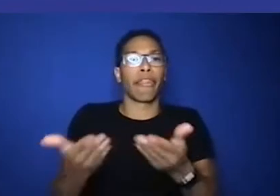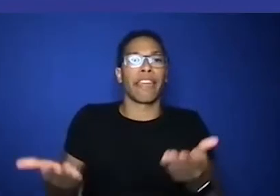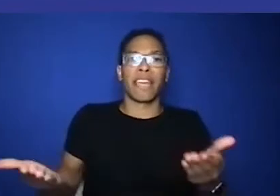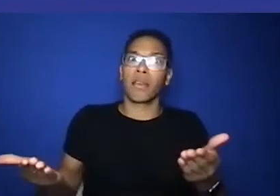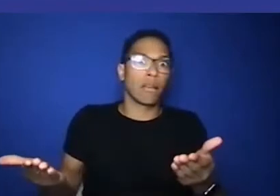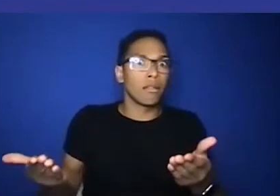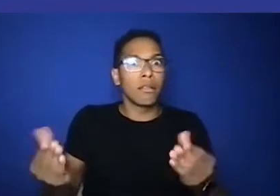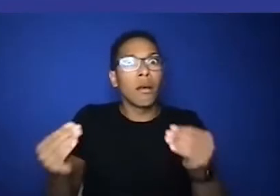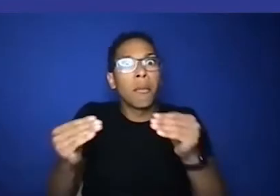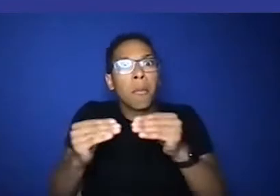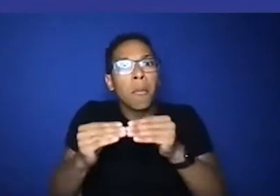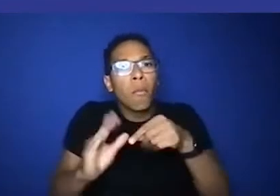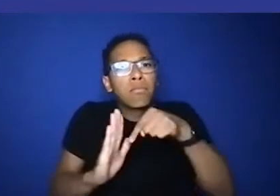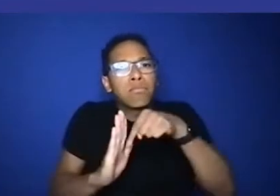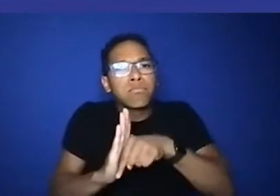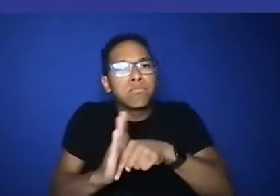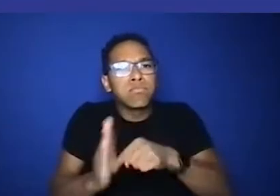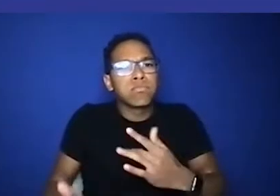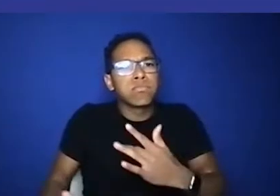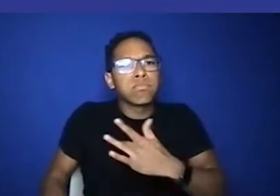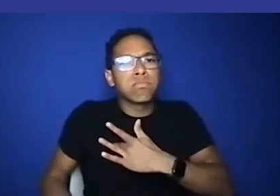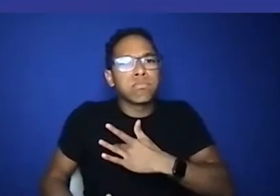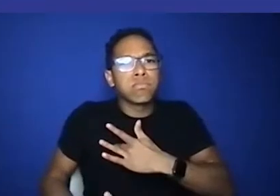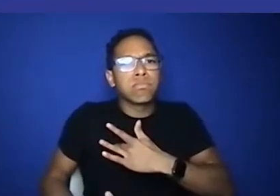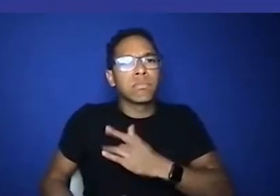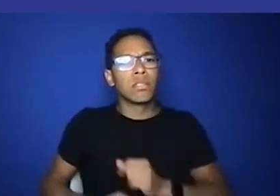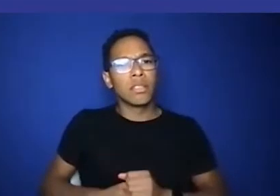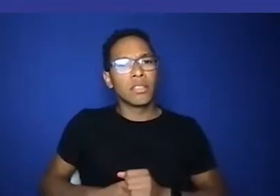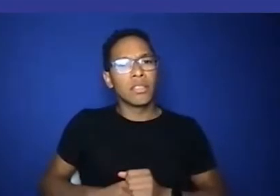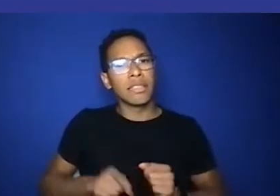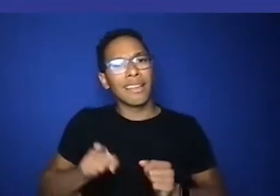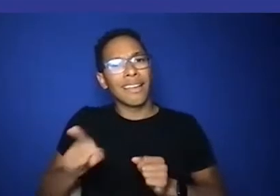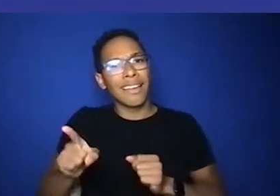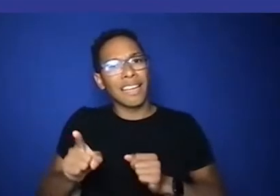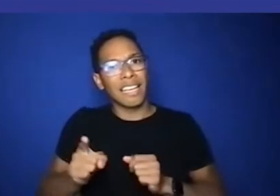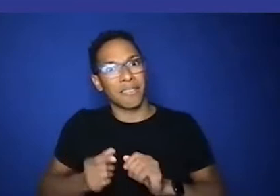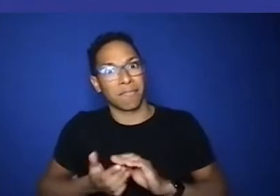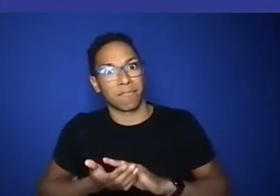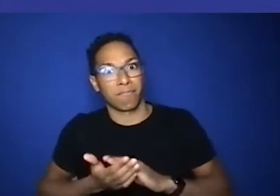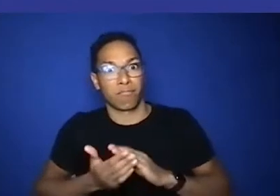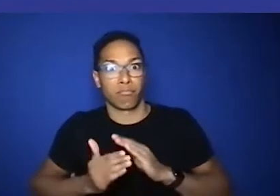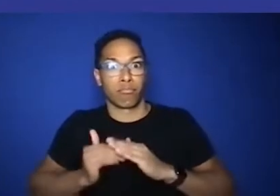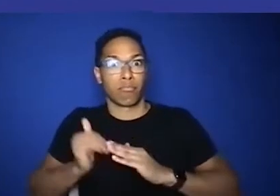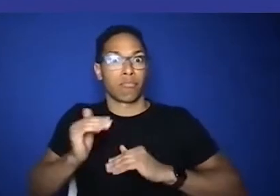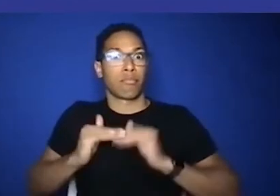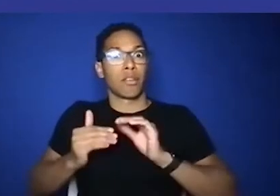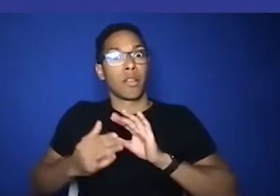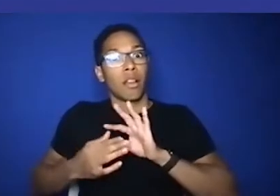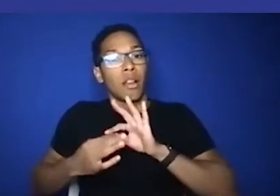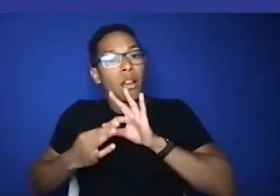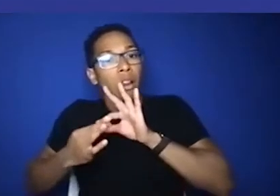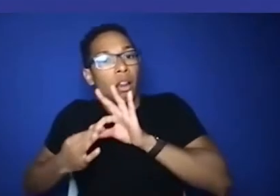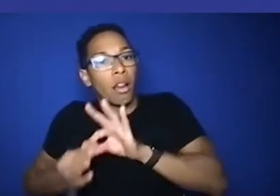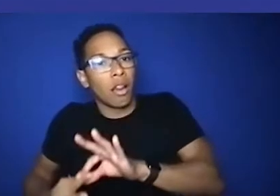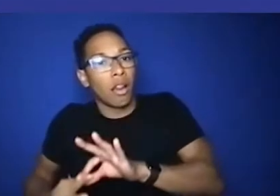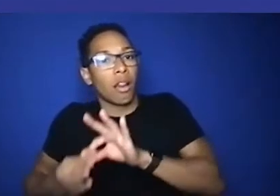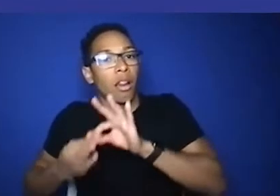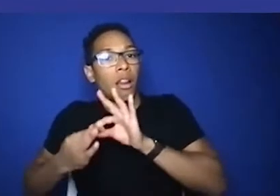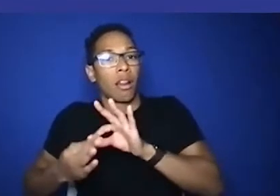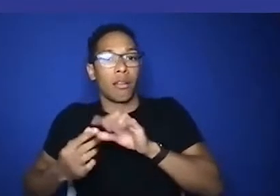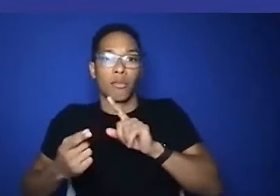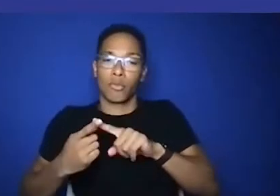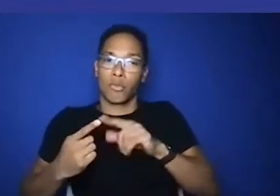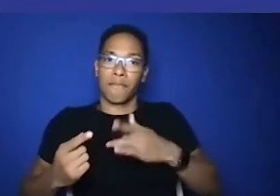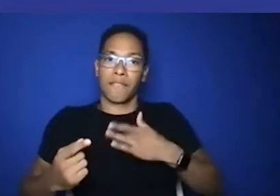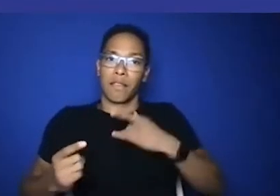spaces is largely as objects. He was activating a relational dimension to them and kind of awakening them